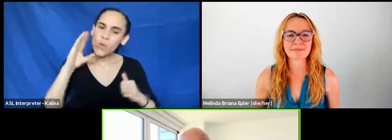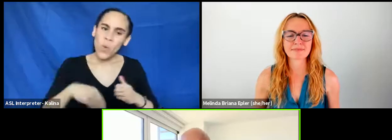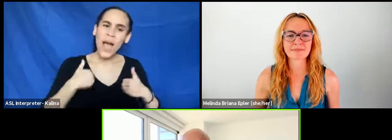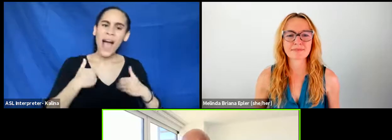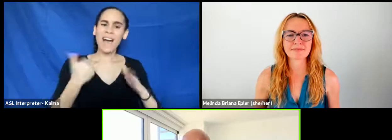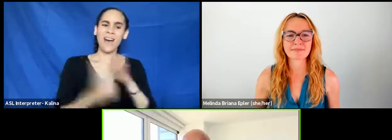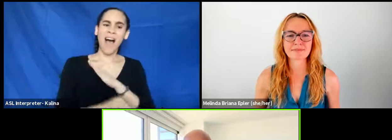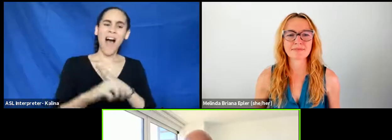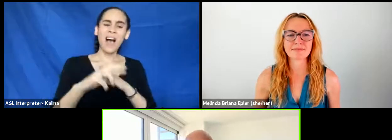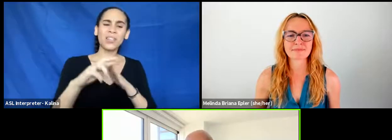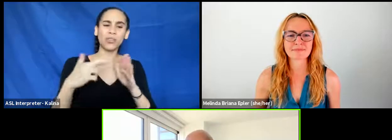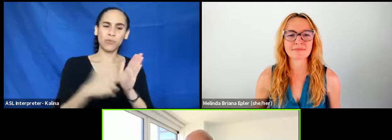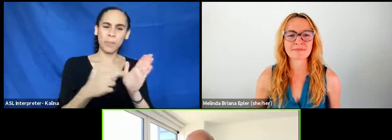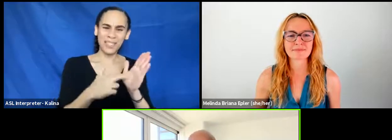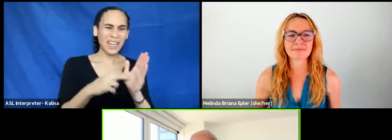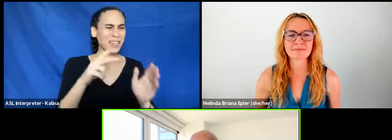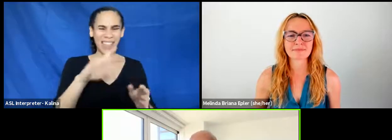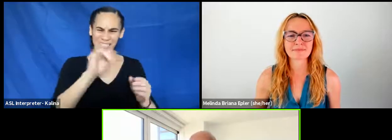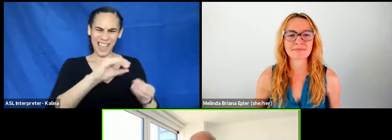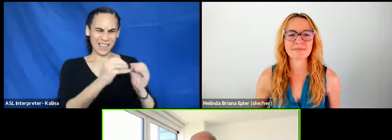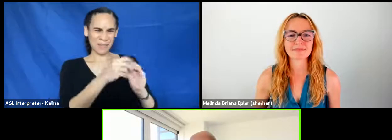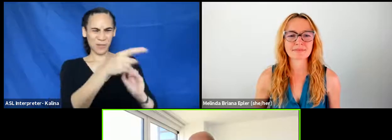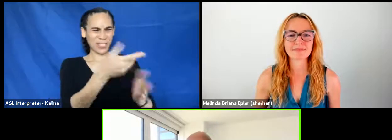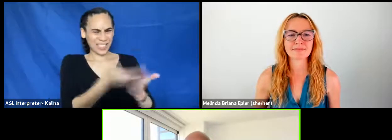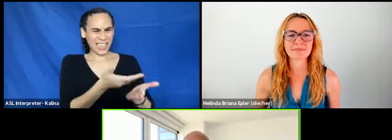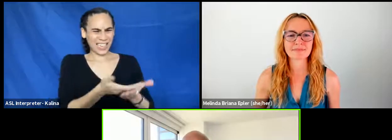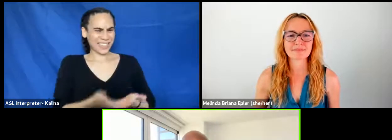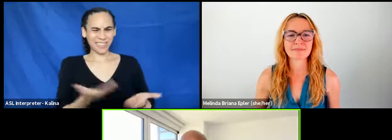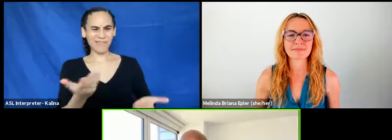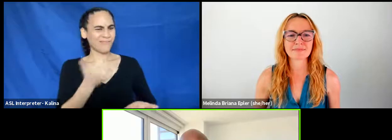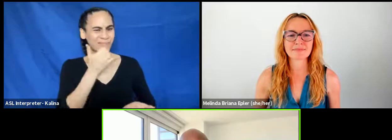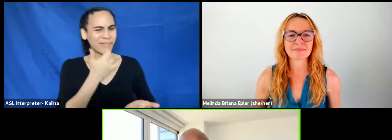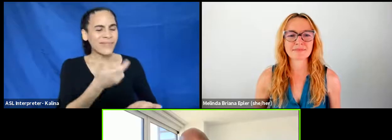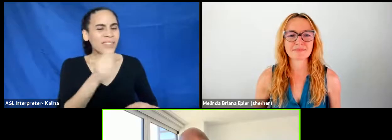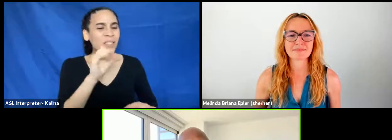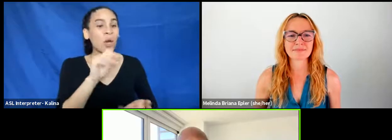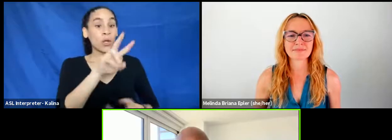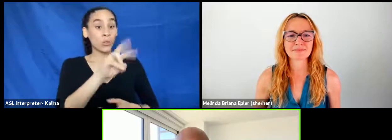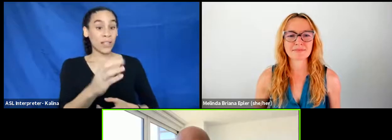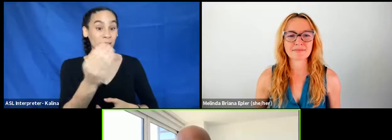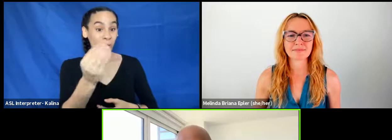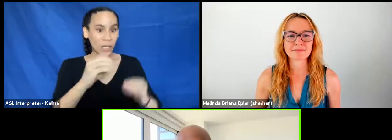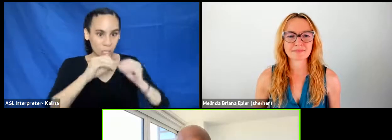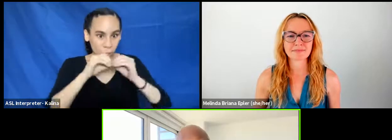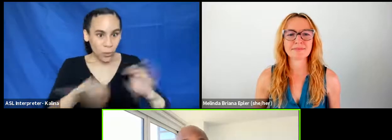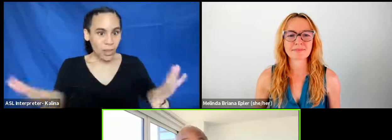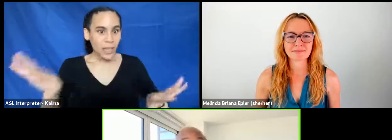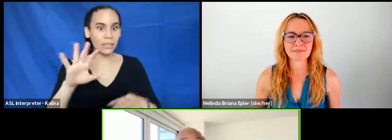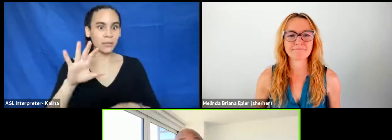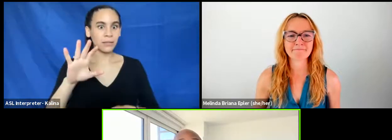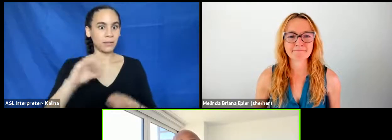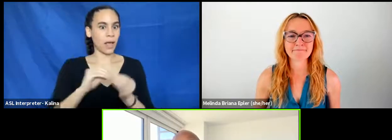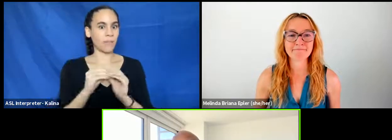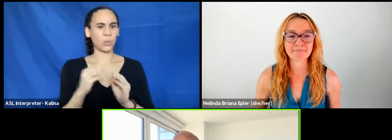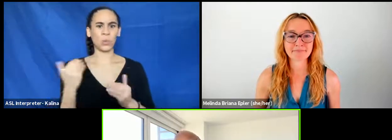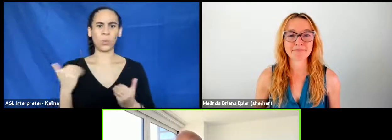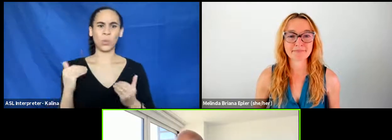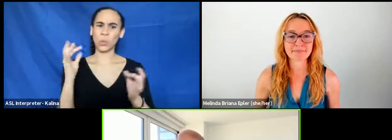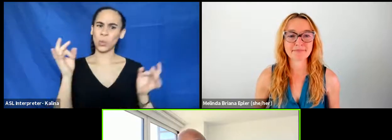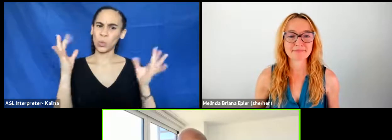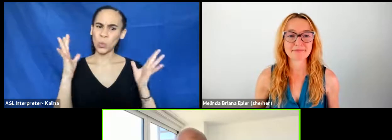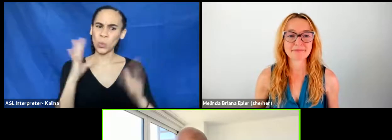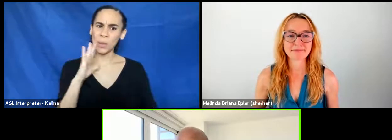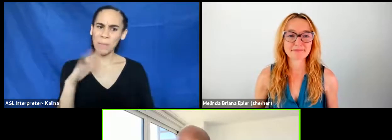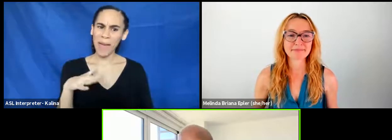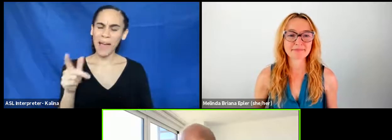knew the number was low, but in tech industry, like, we need data. So 2014 released the numbers, and it was bad. Like, it